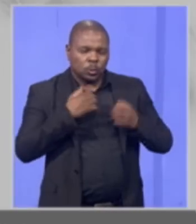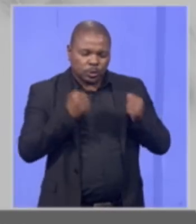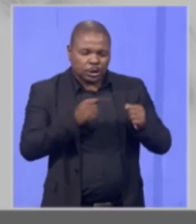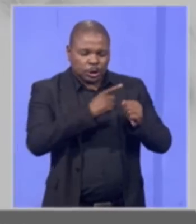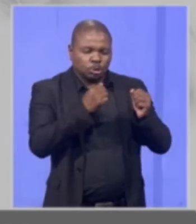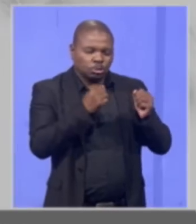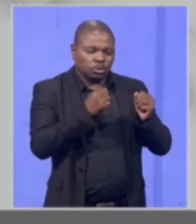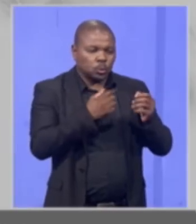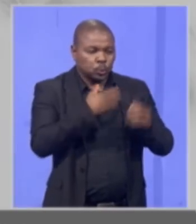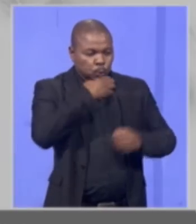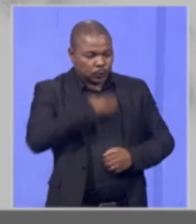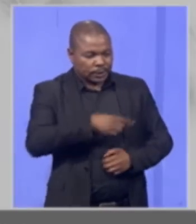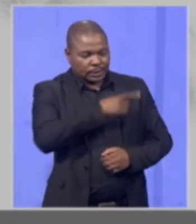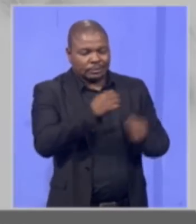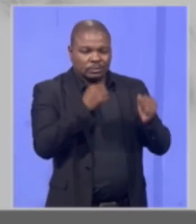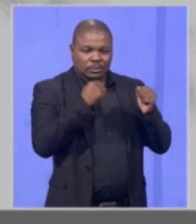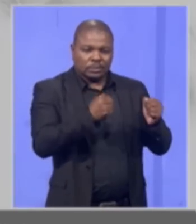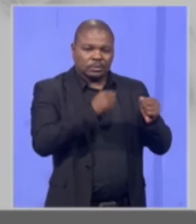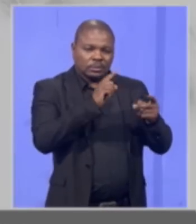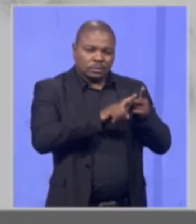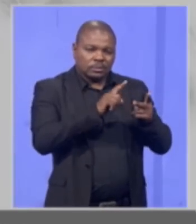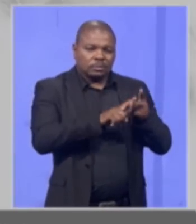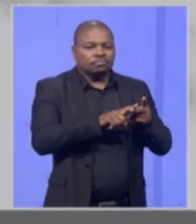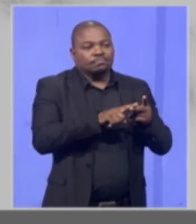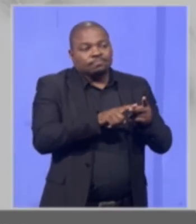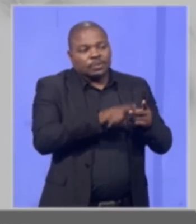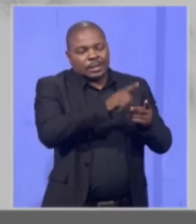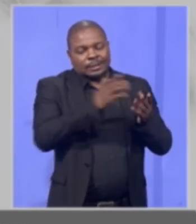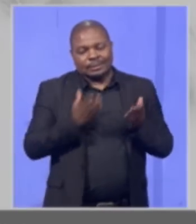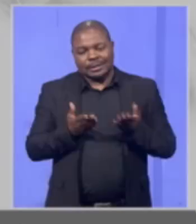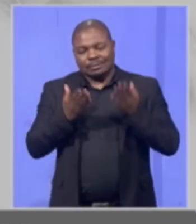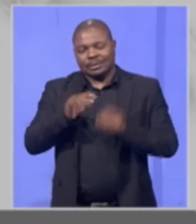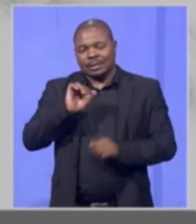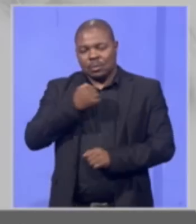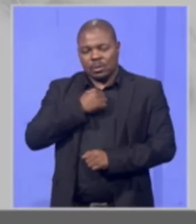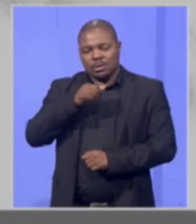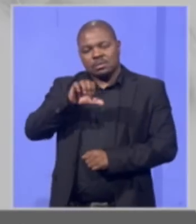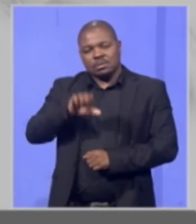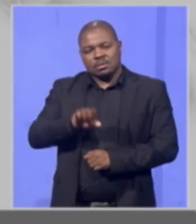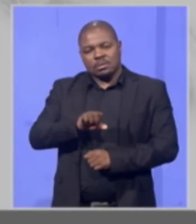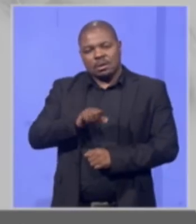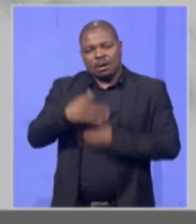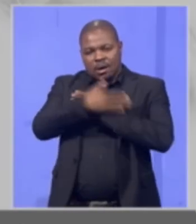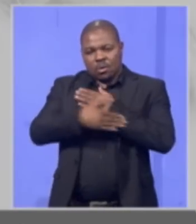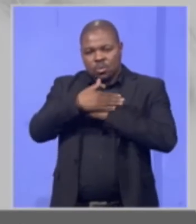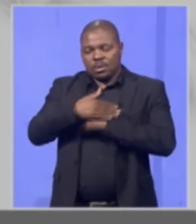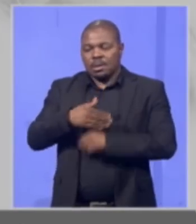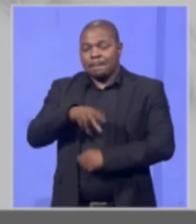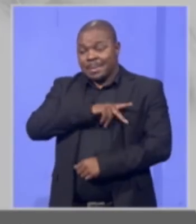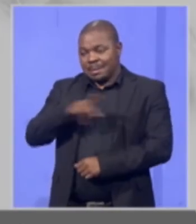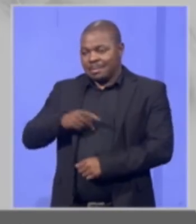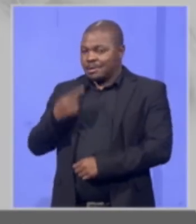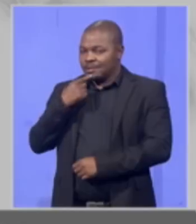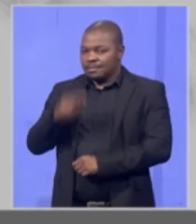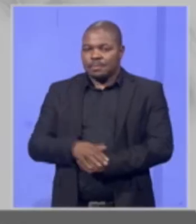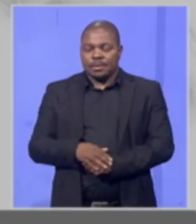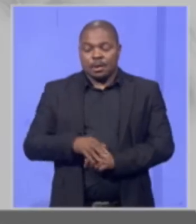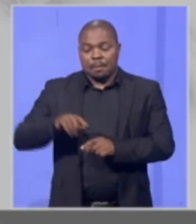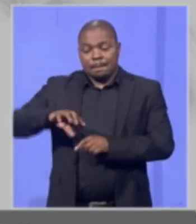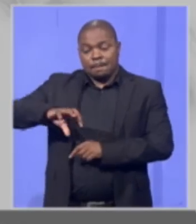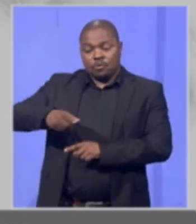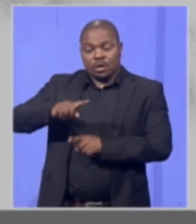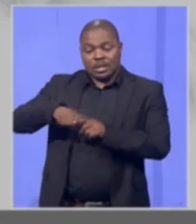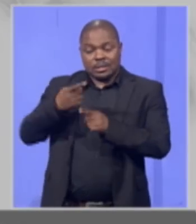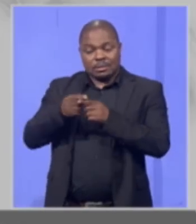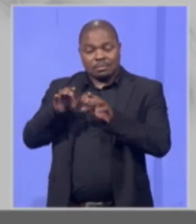our gratitude for the selfless service their sons have provided to our country, said Dr. Ramatuba. Members of the Provincial Executive Council will be